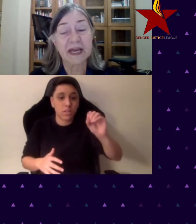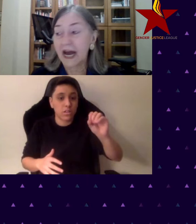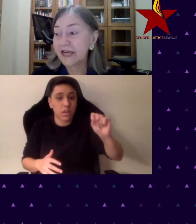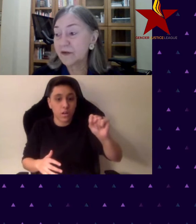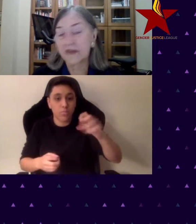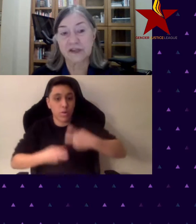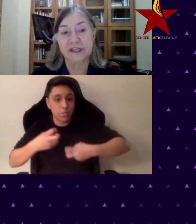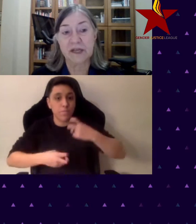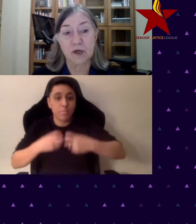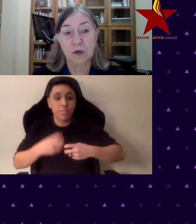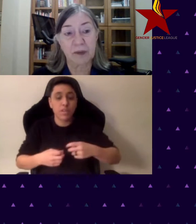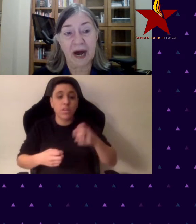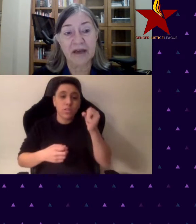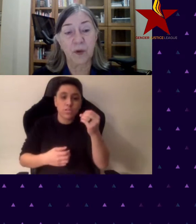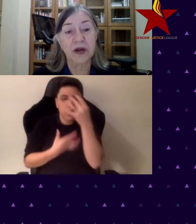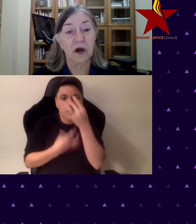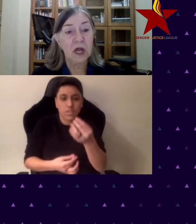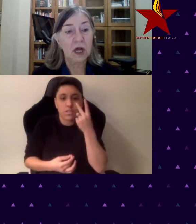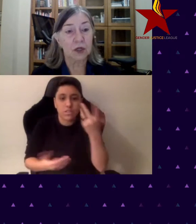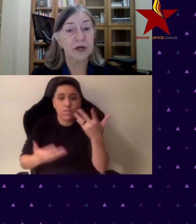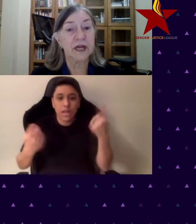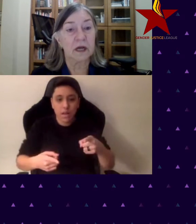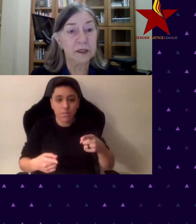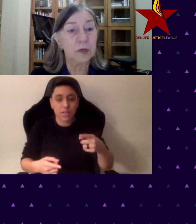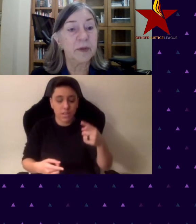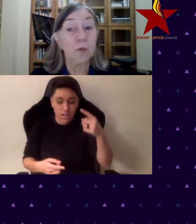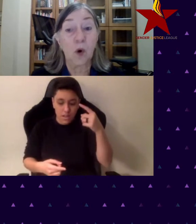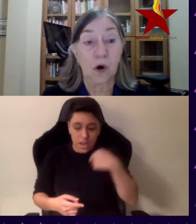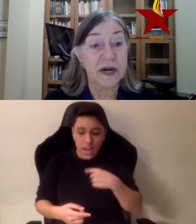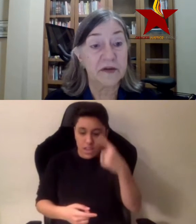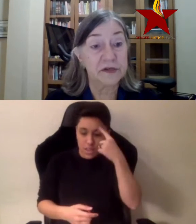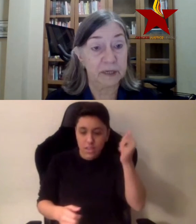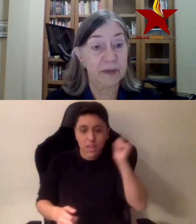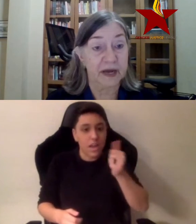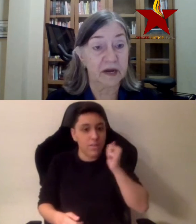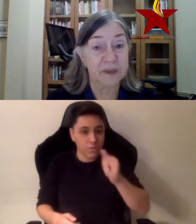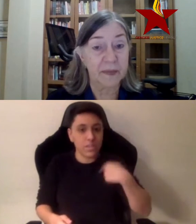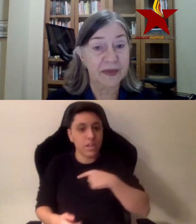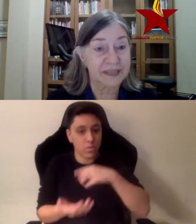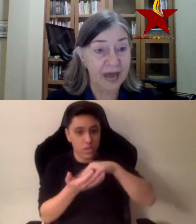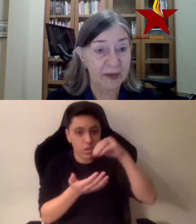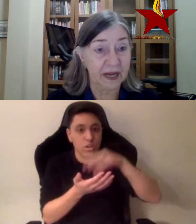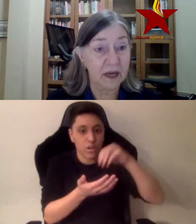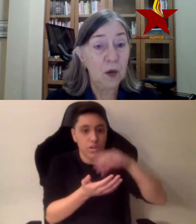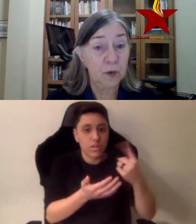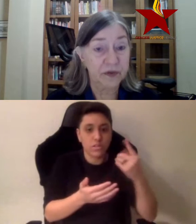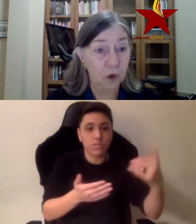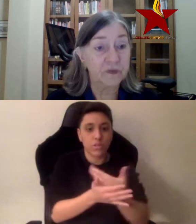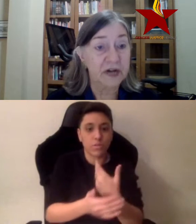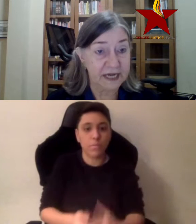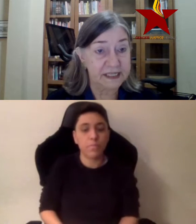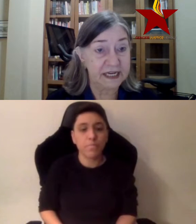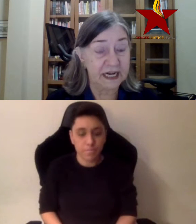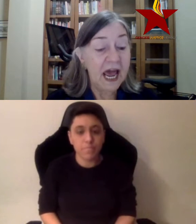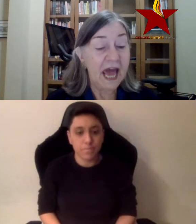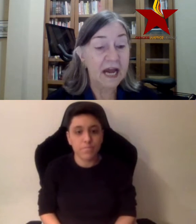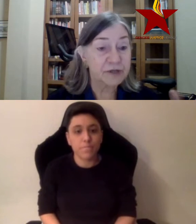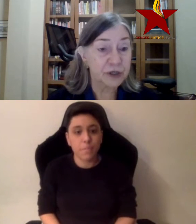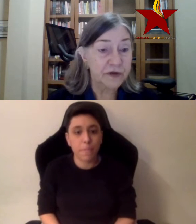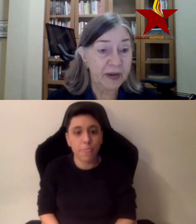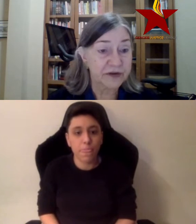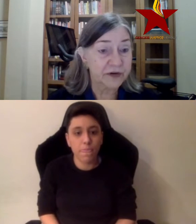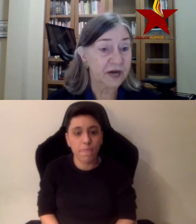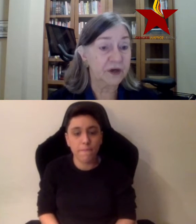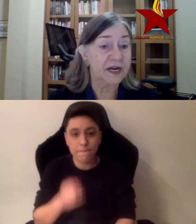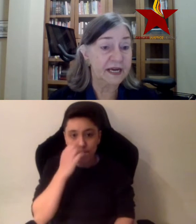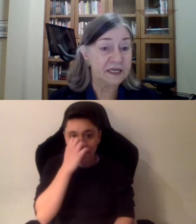what's happening. And I don't think there's a day that goes by that we are learning a little bit more, another tidbit of something that's happening with COVID-19. And I'm